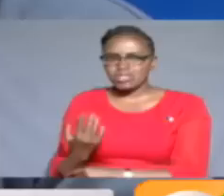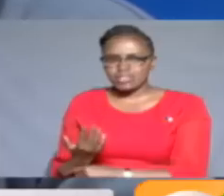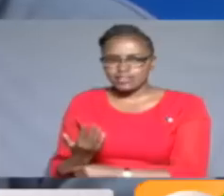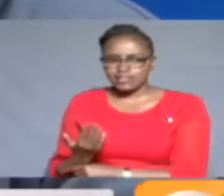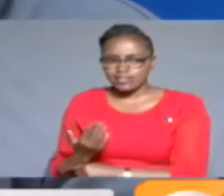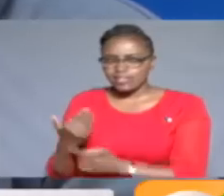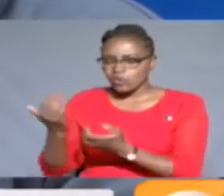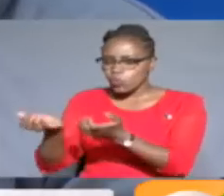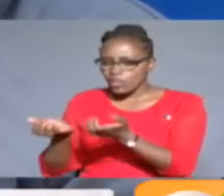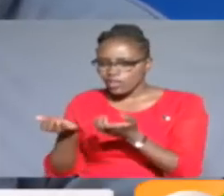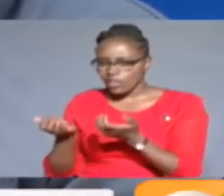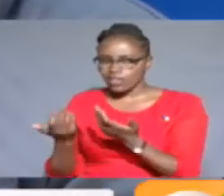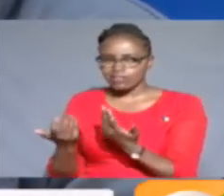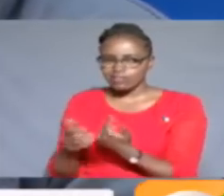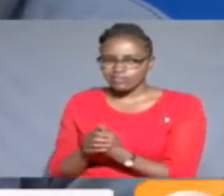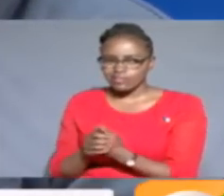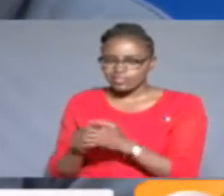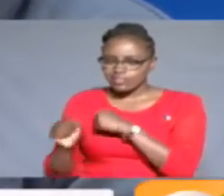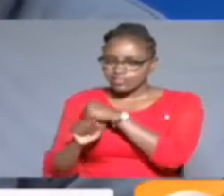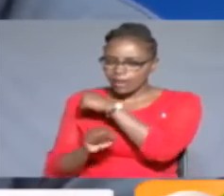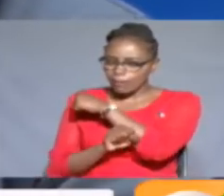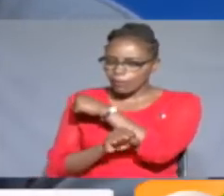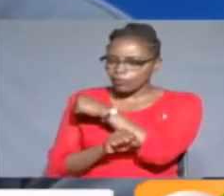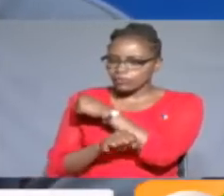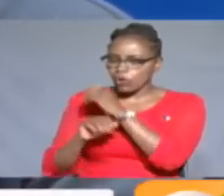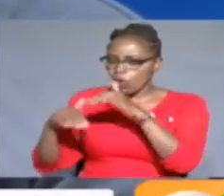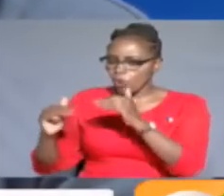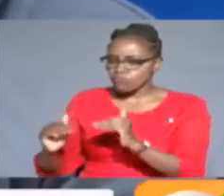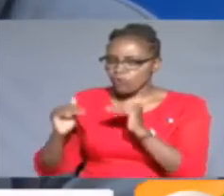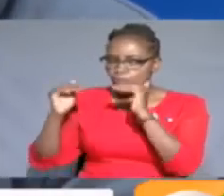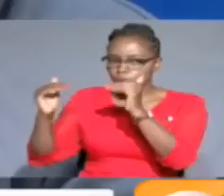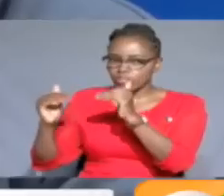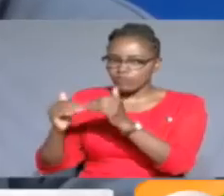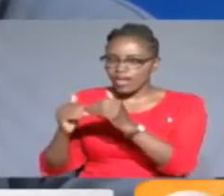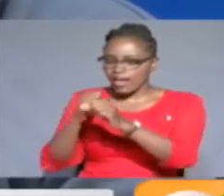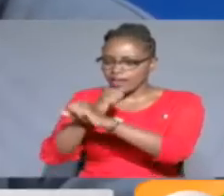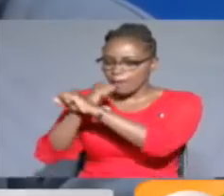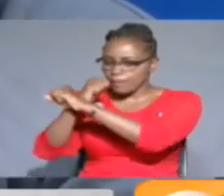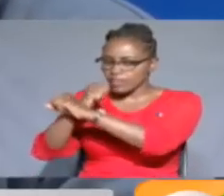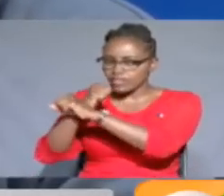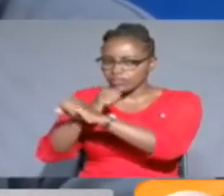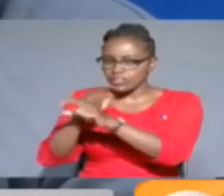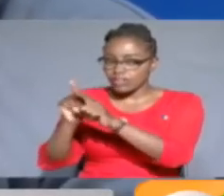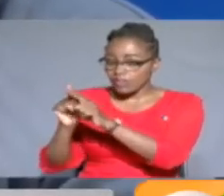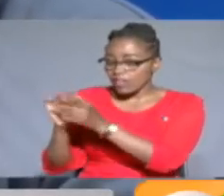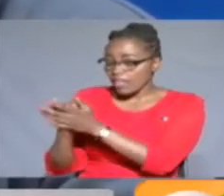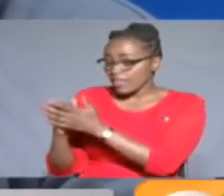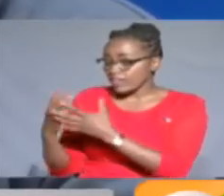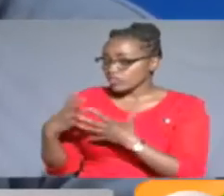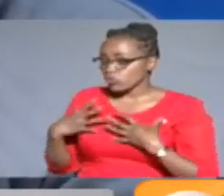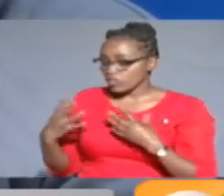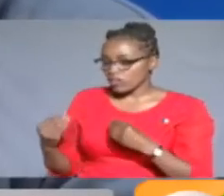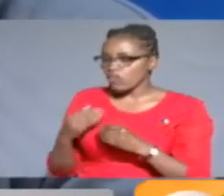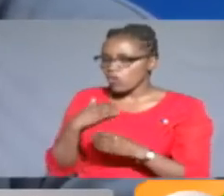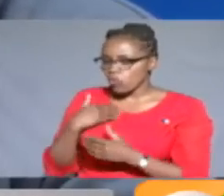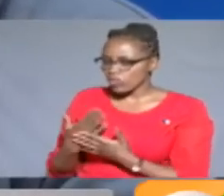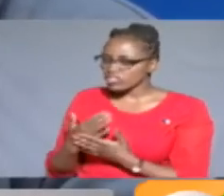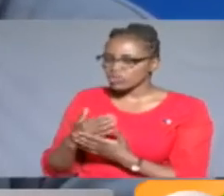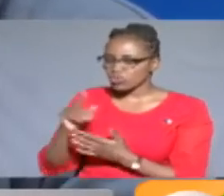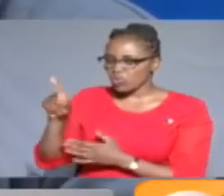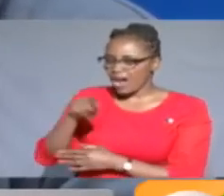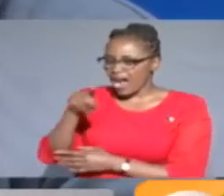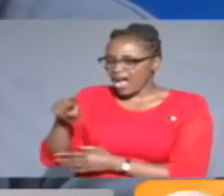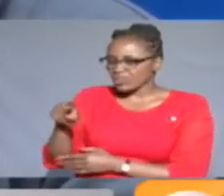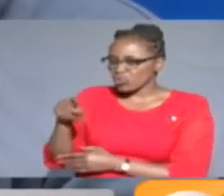on we need to support more of promotive and preventive as opposed to curative. I want to disabuse the notion